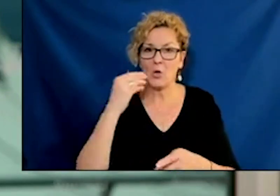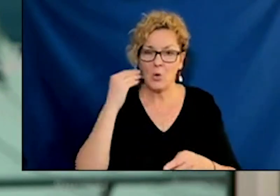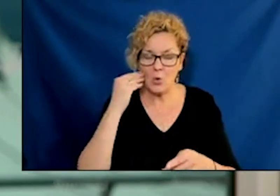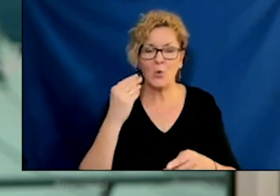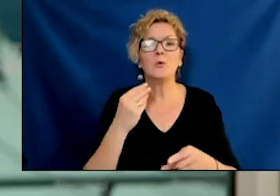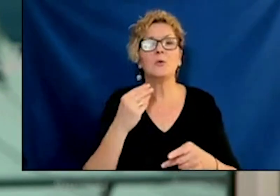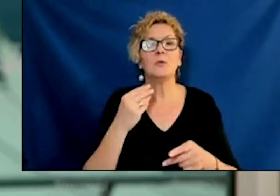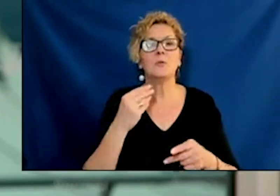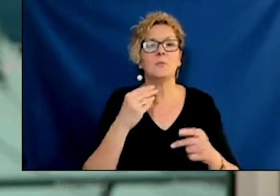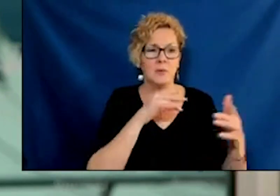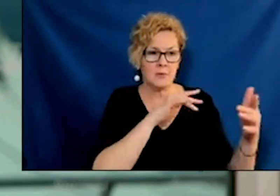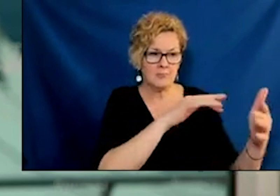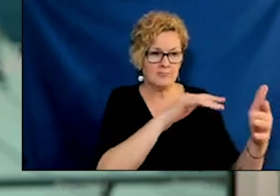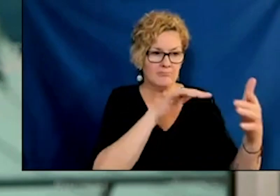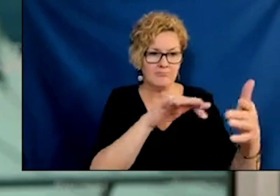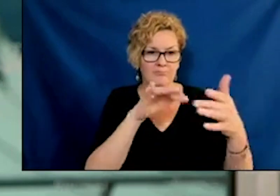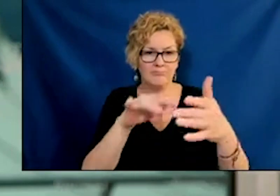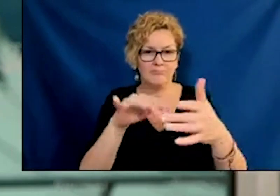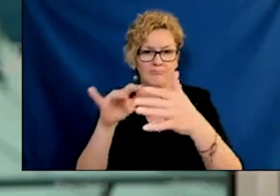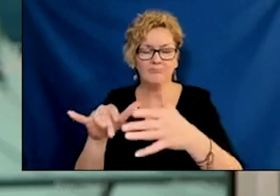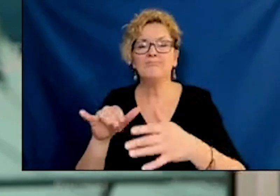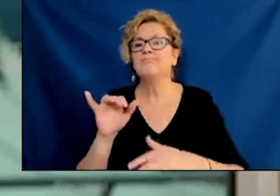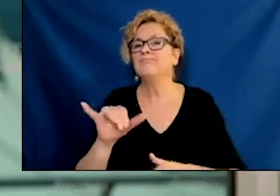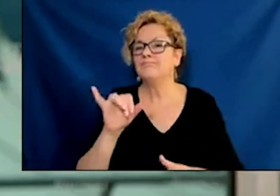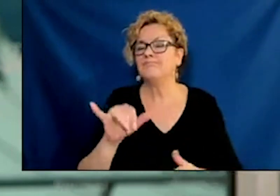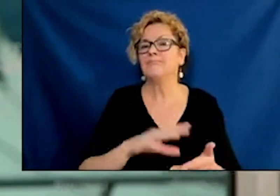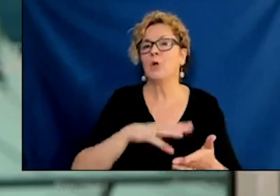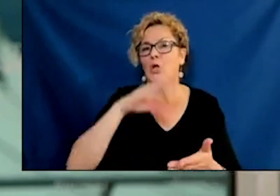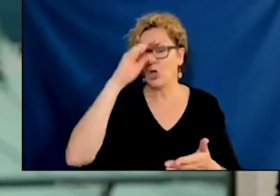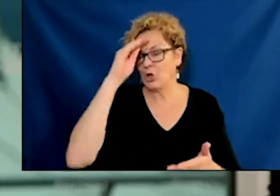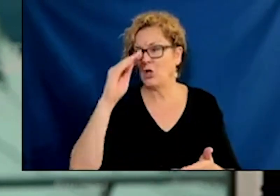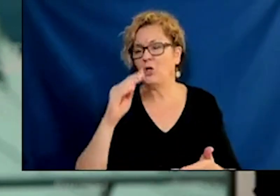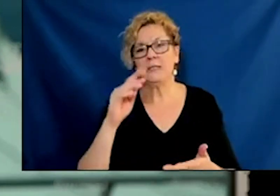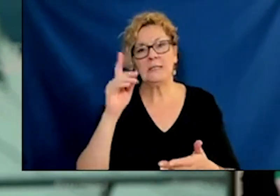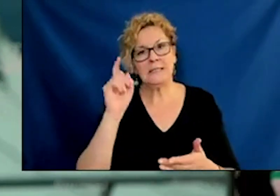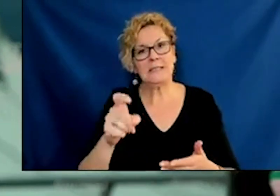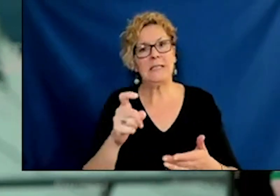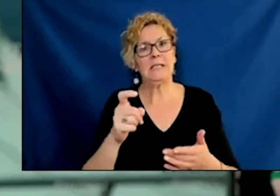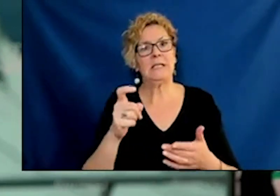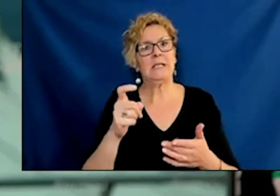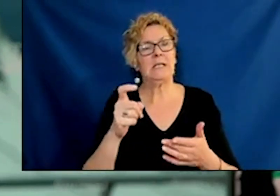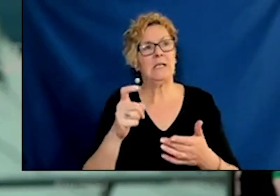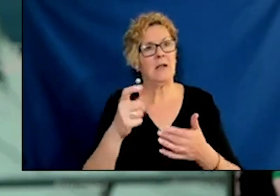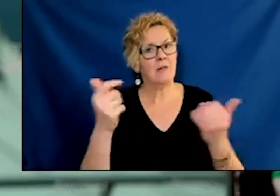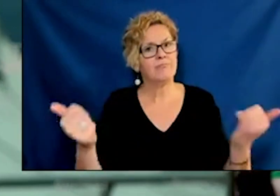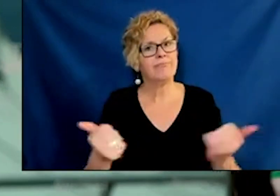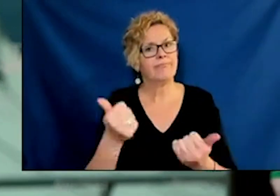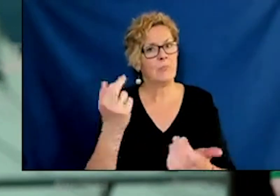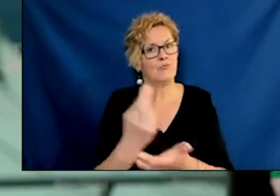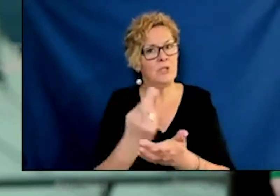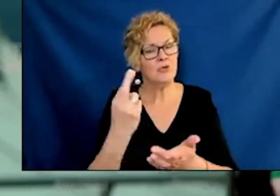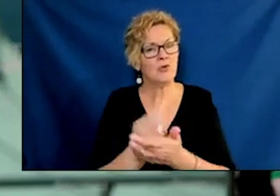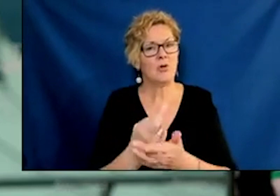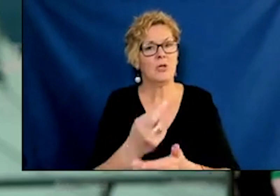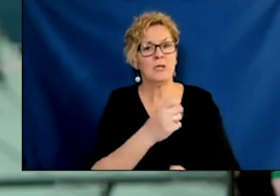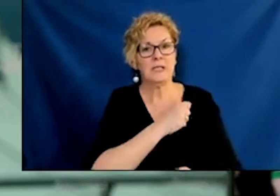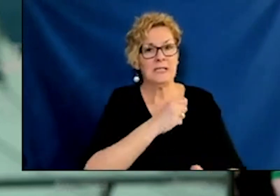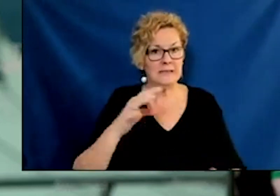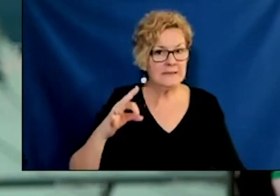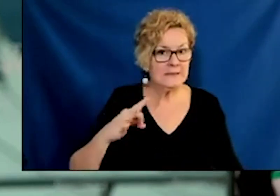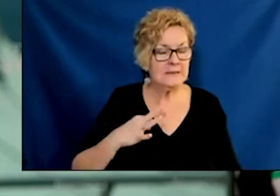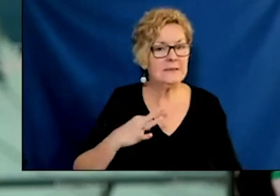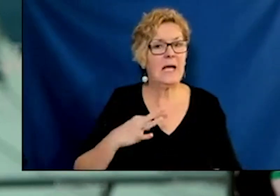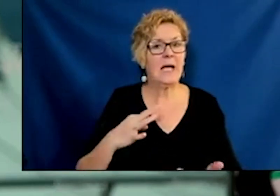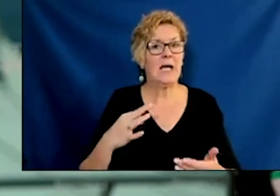from the facility as well as medical staff resources, and we can train people like